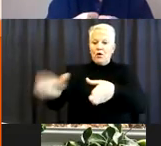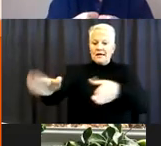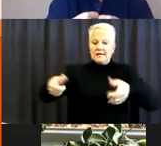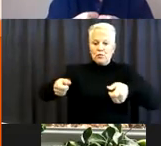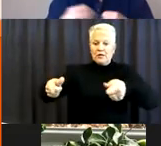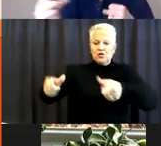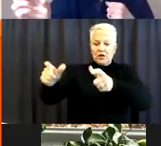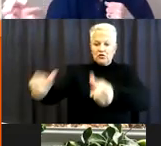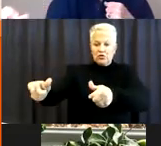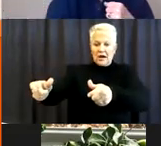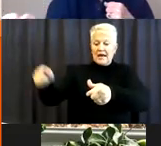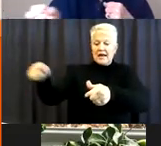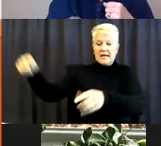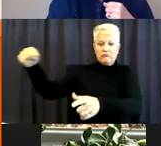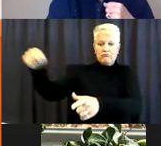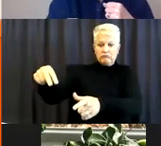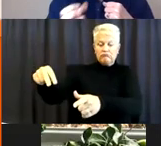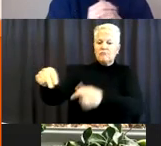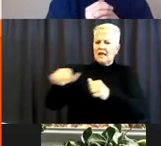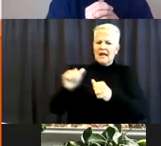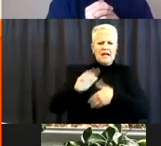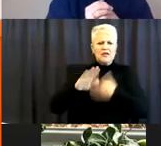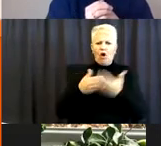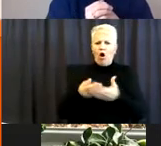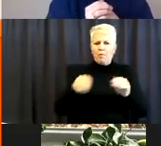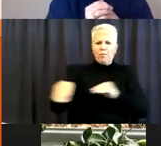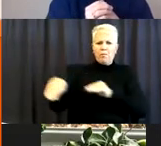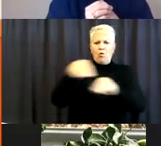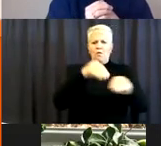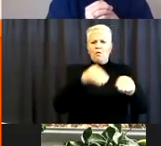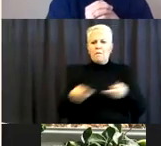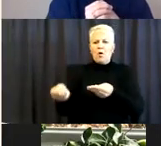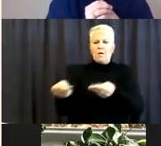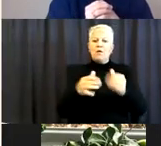right in front of him. So it was all very portable. Next slide, please.